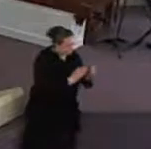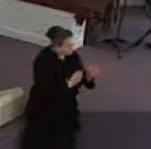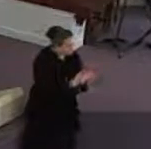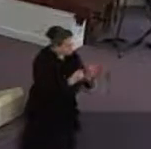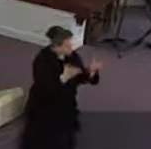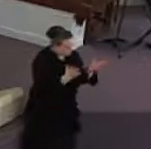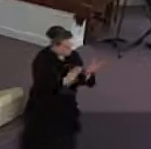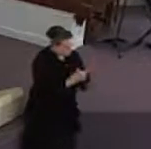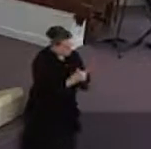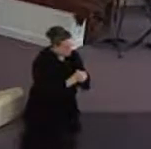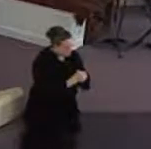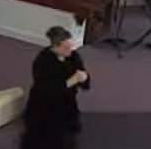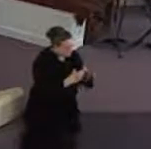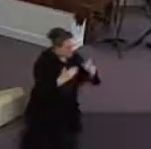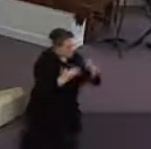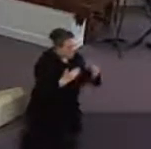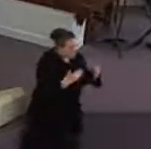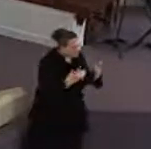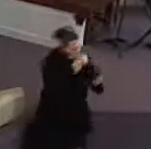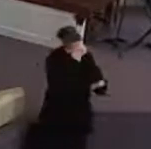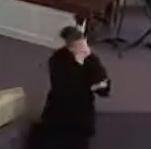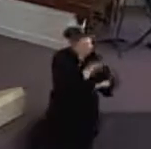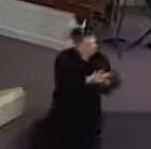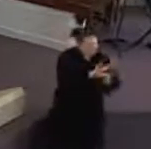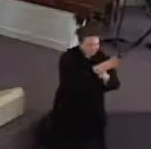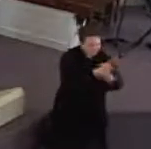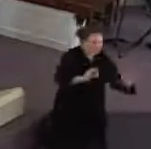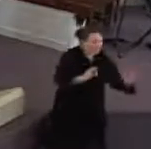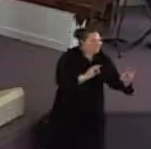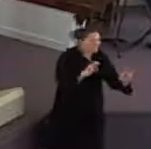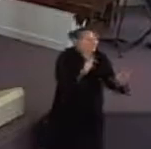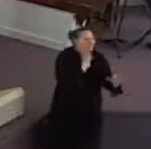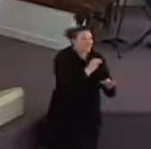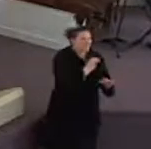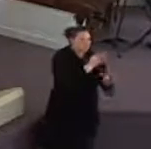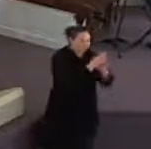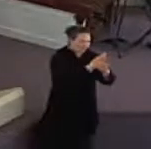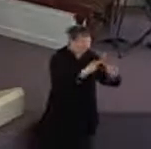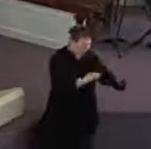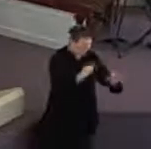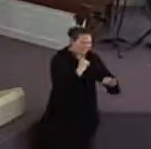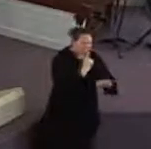Hallelujah. I'm glad that whom the Son has set free, they're free indeed.